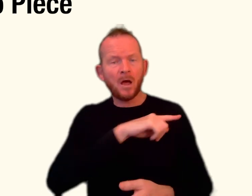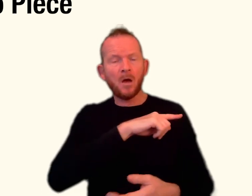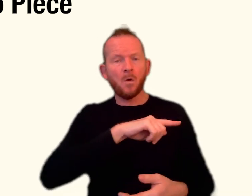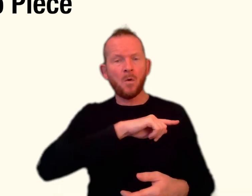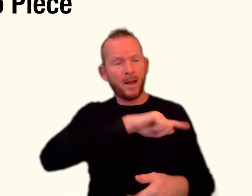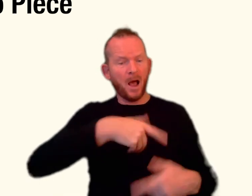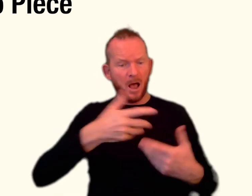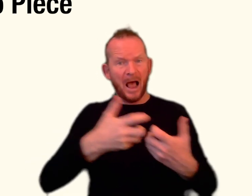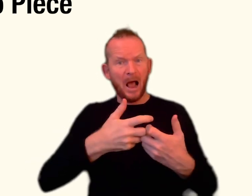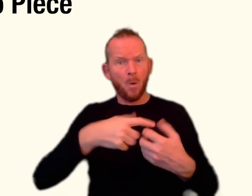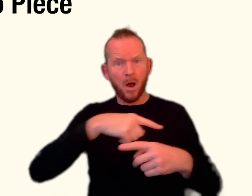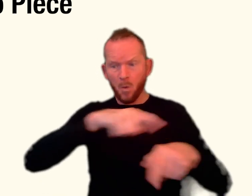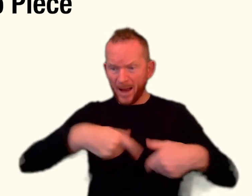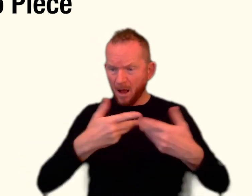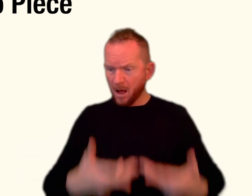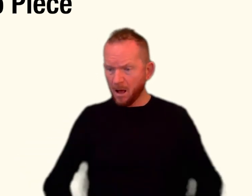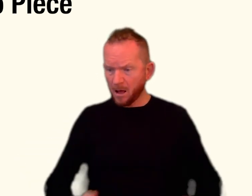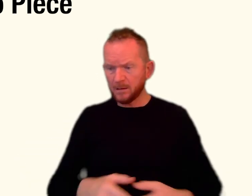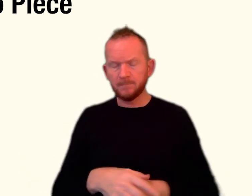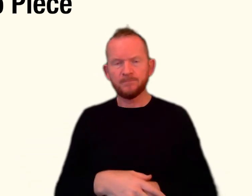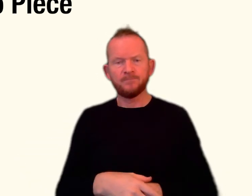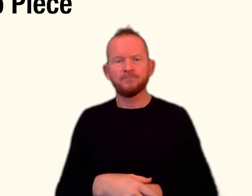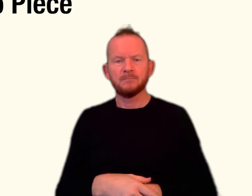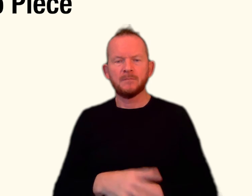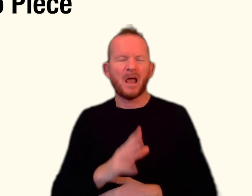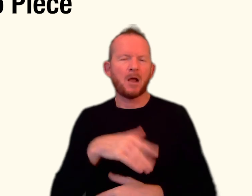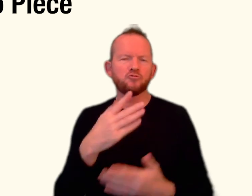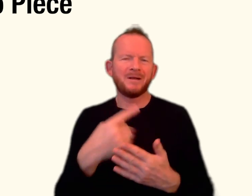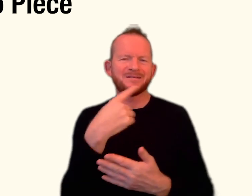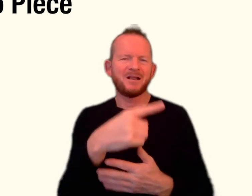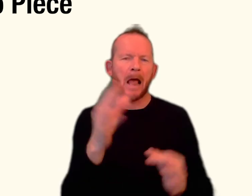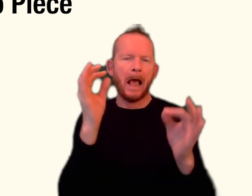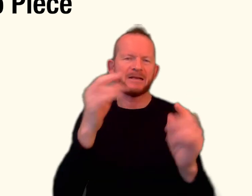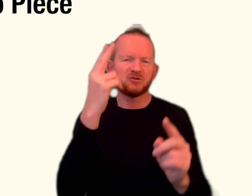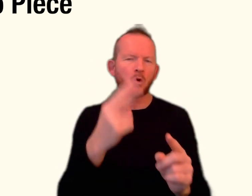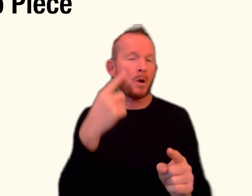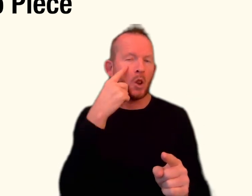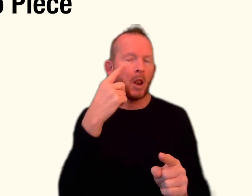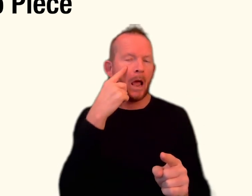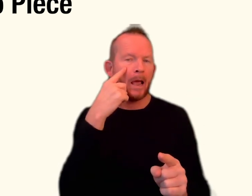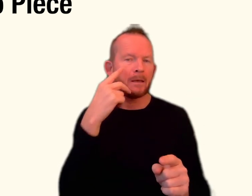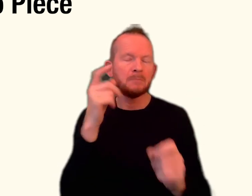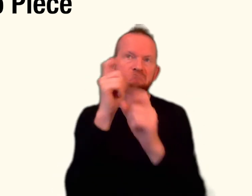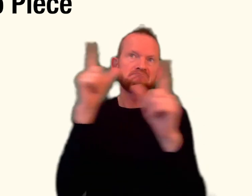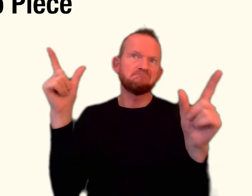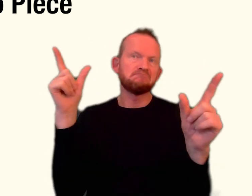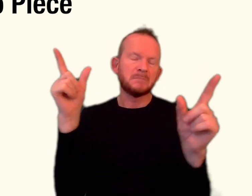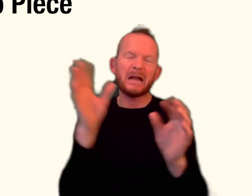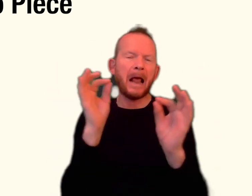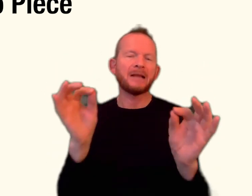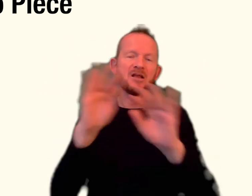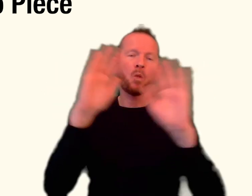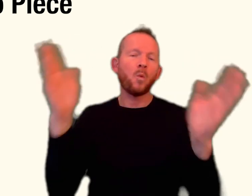are. I couldn't really tell you what an ideal school would look like. An ideal school could only exist in an ideal